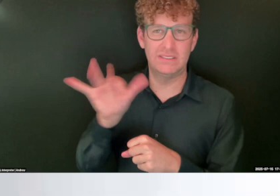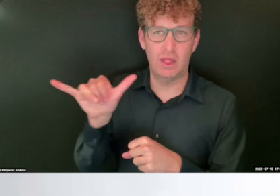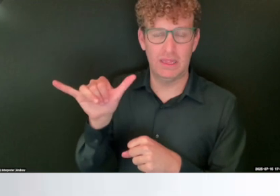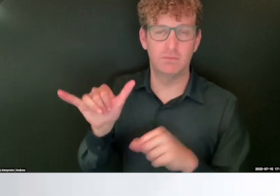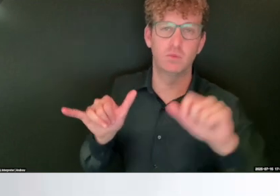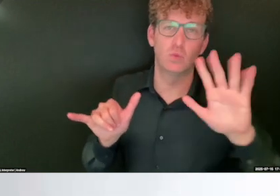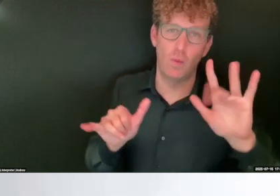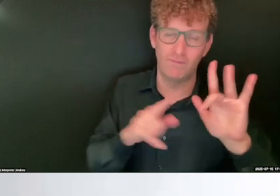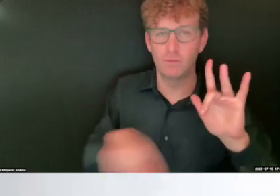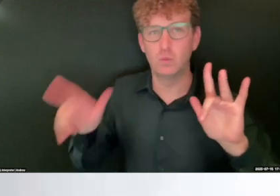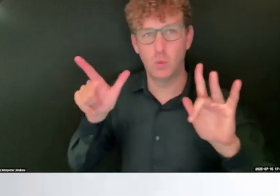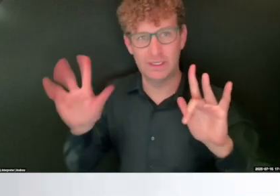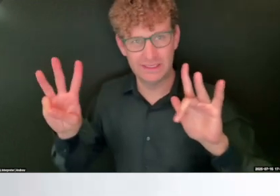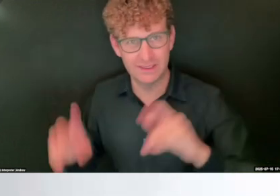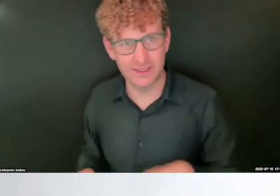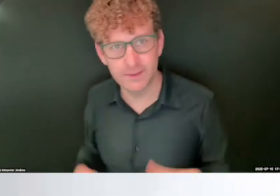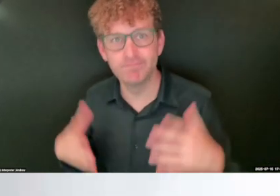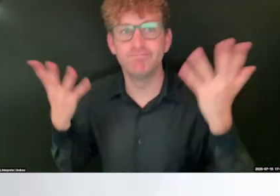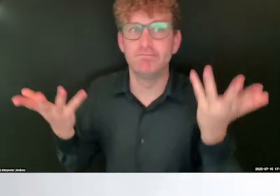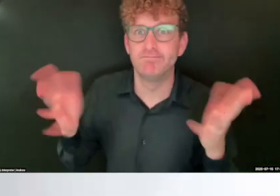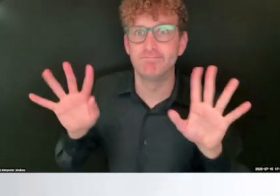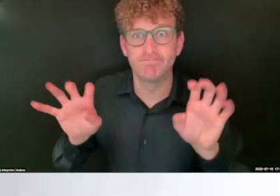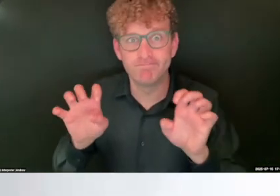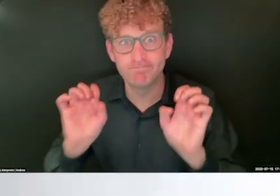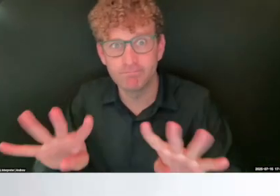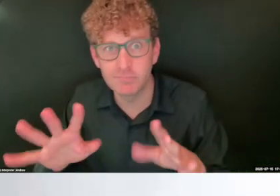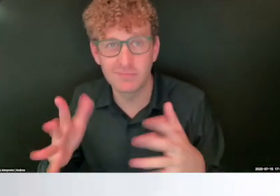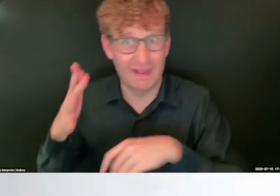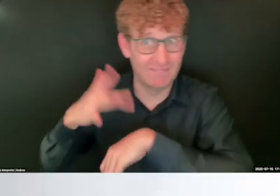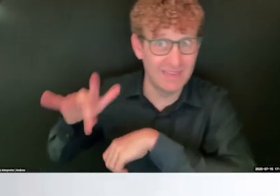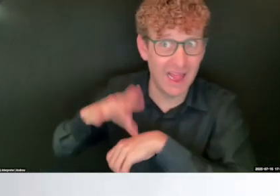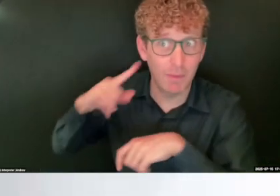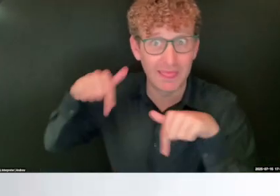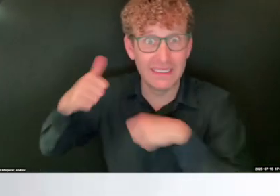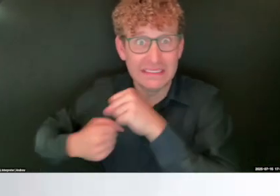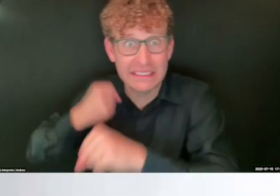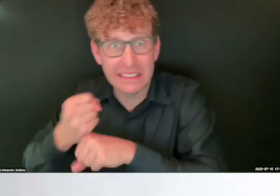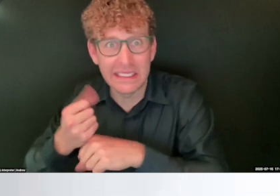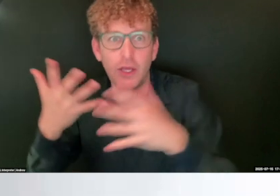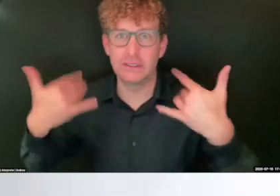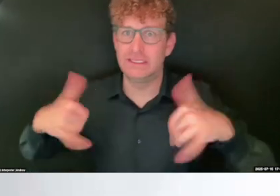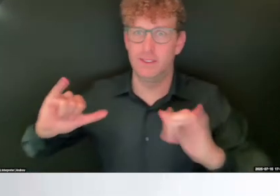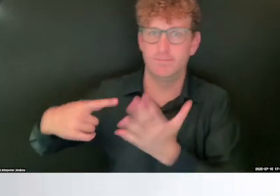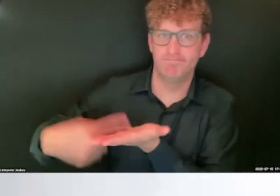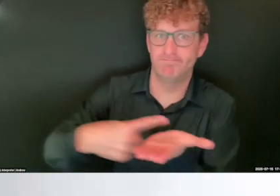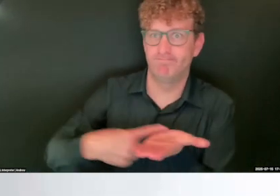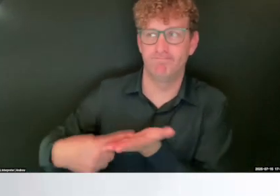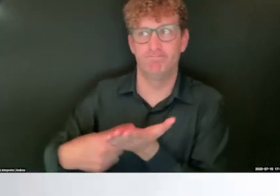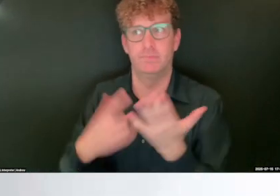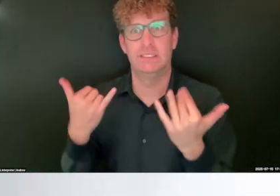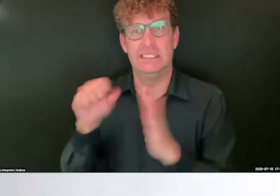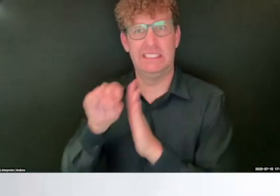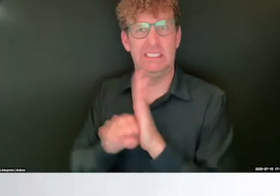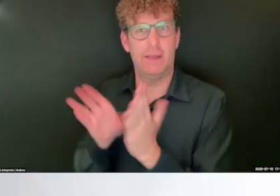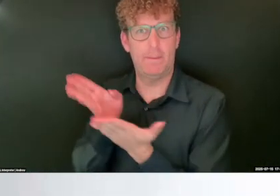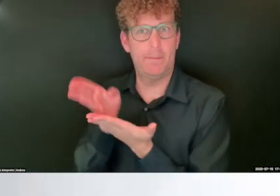year. However, the topic is still being discussed in current state budget negotiations, so we want to be ready in case funding